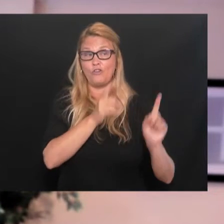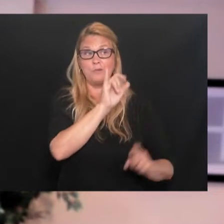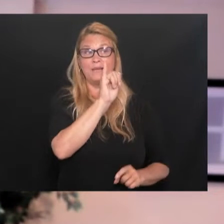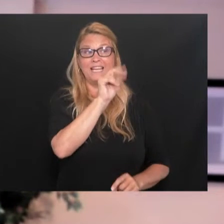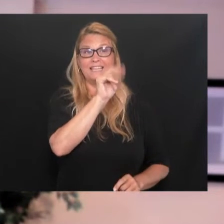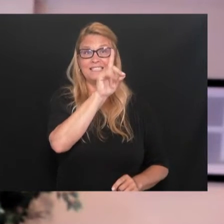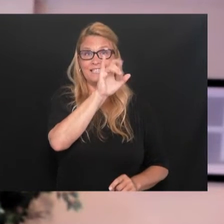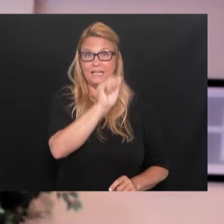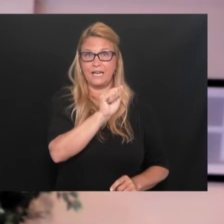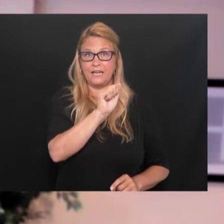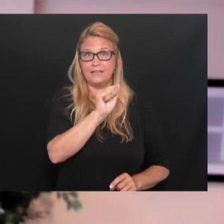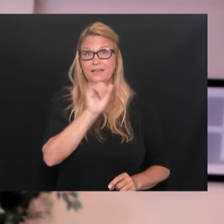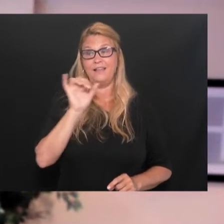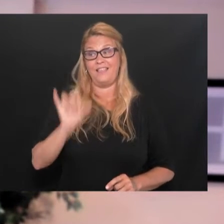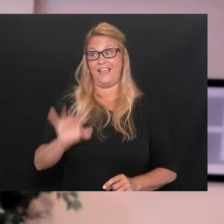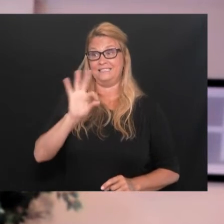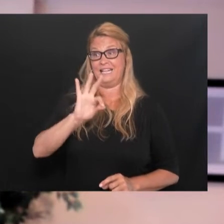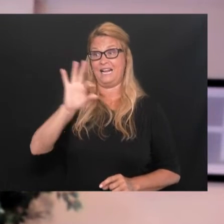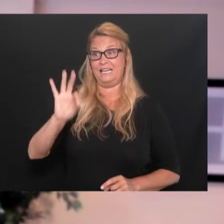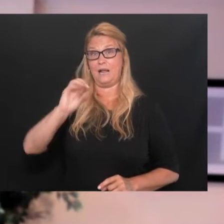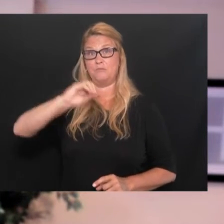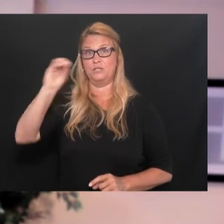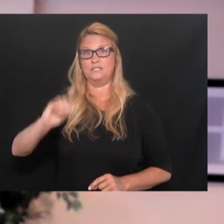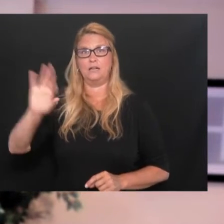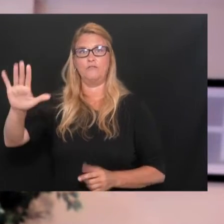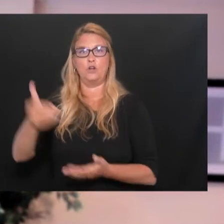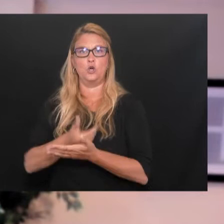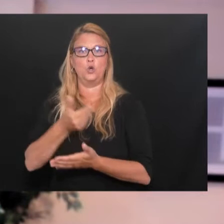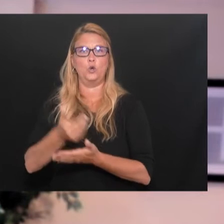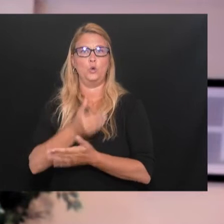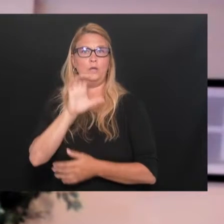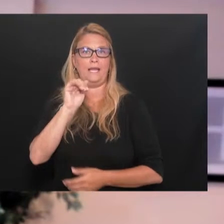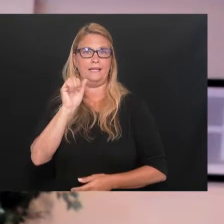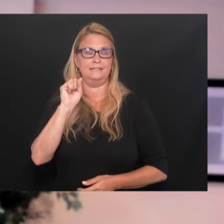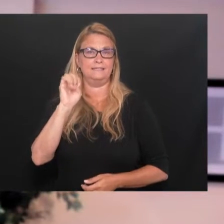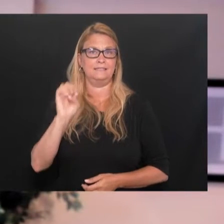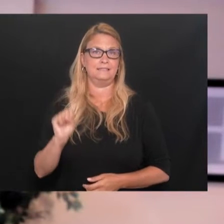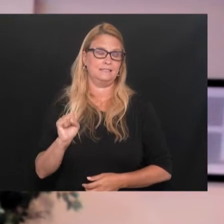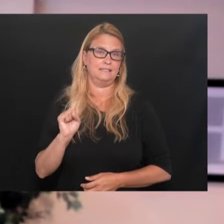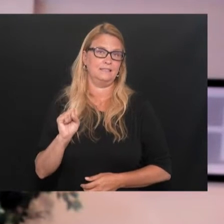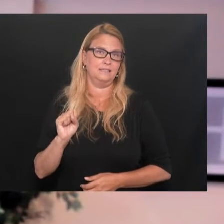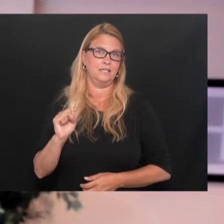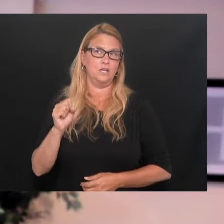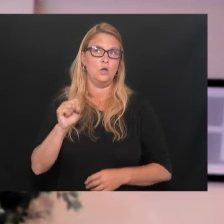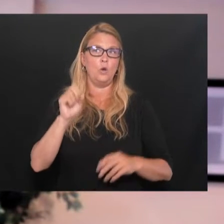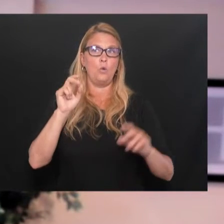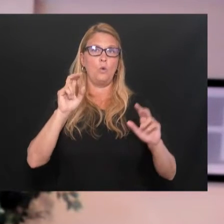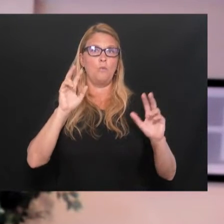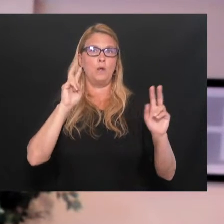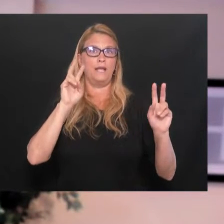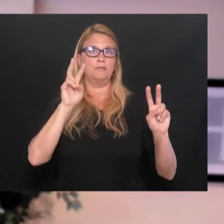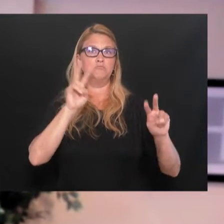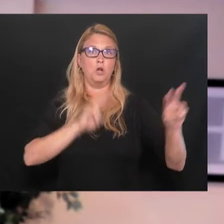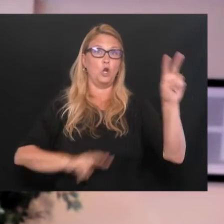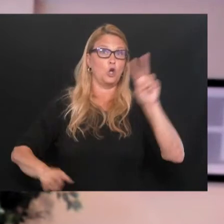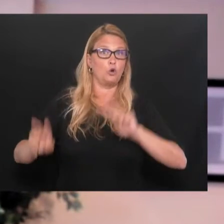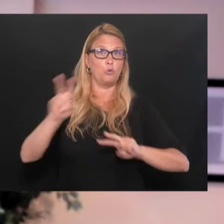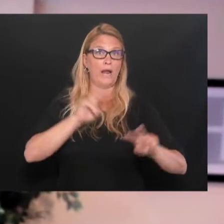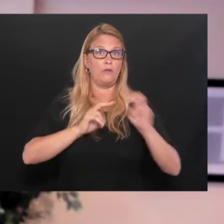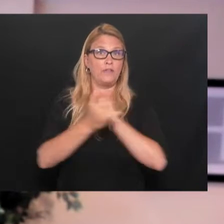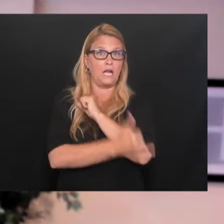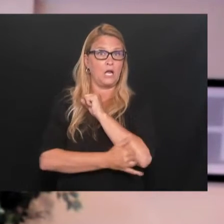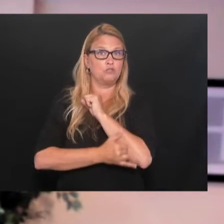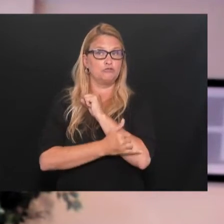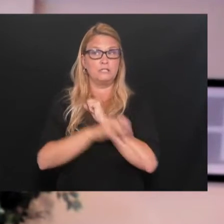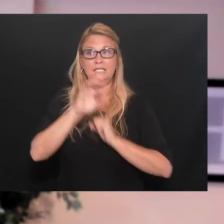for 99% of the new cases of COVID-19. And when we look around our country, the Delta variant, the